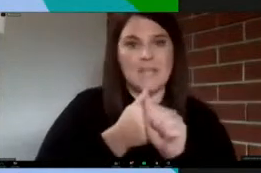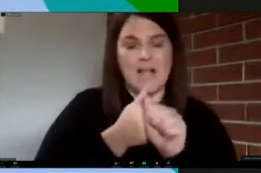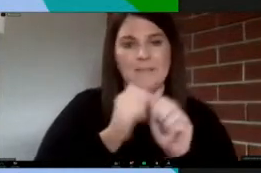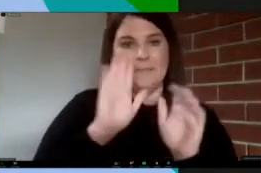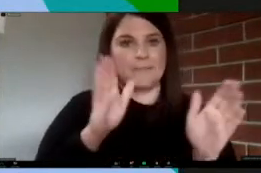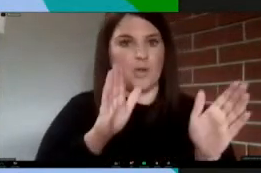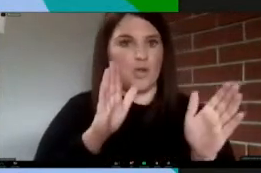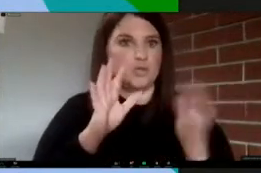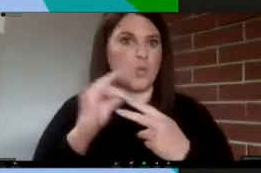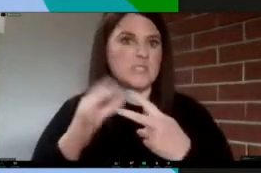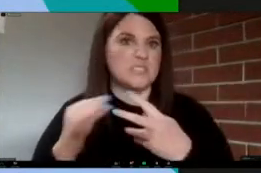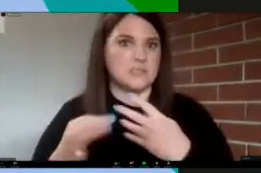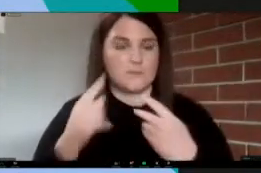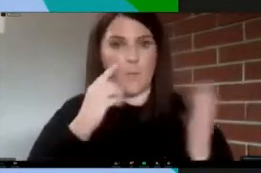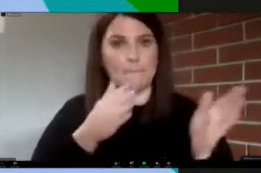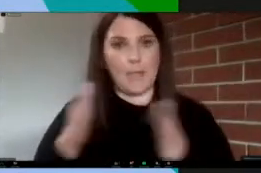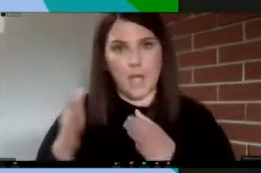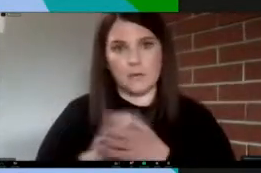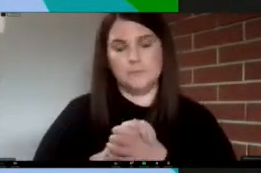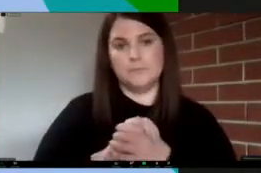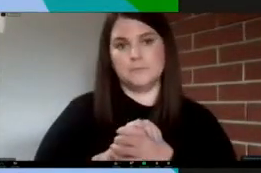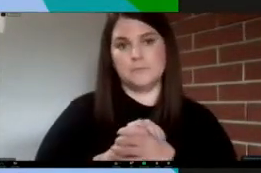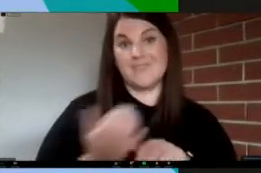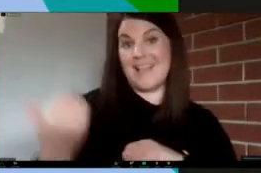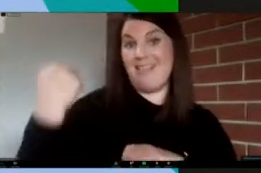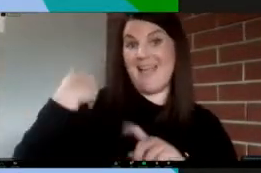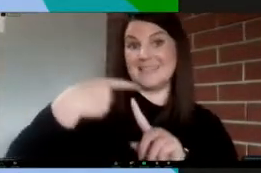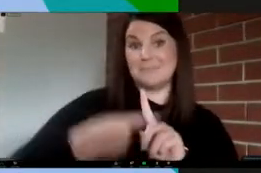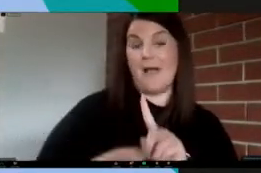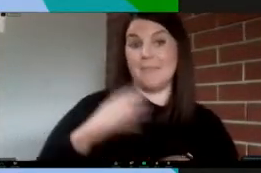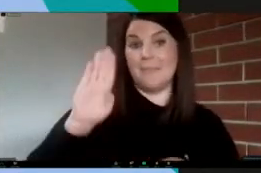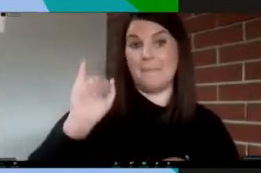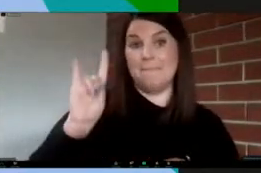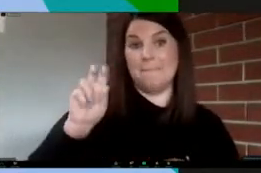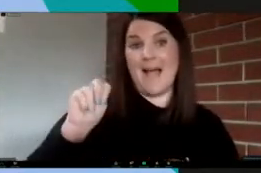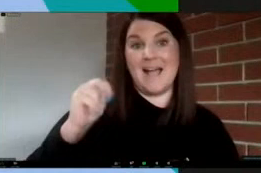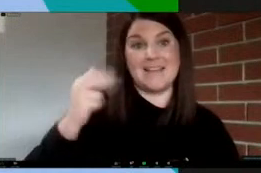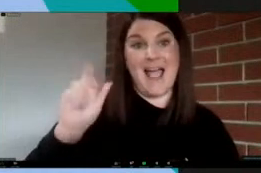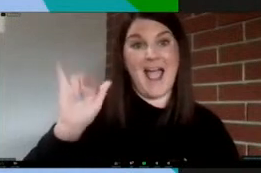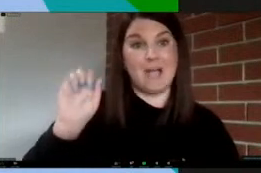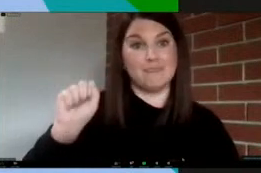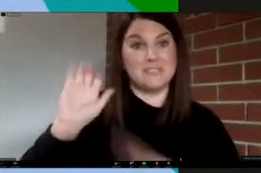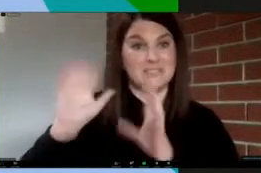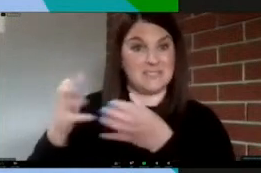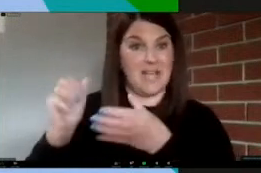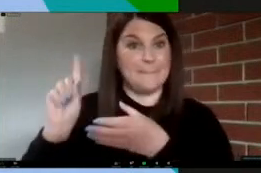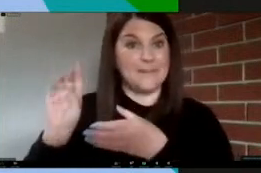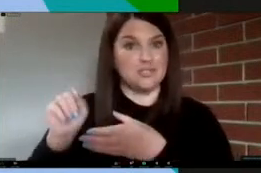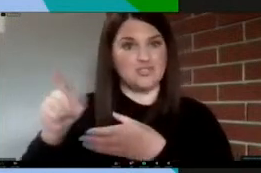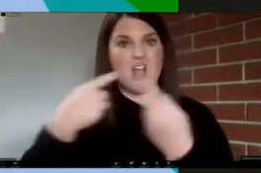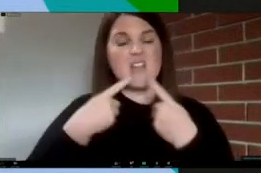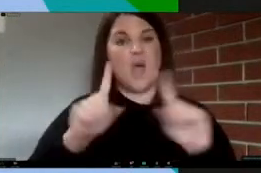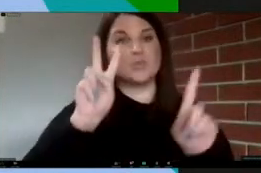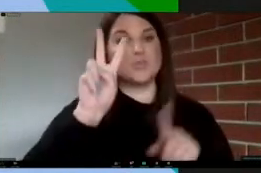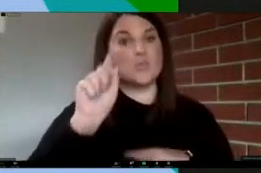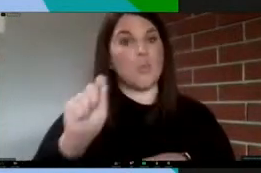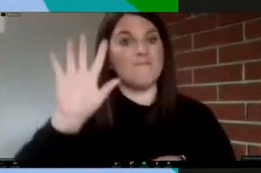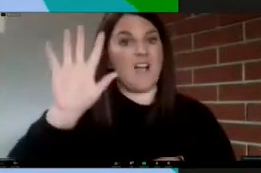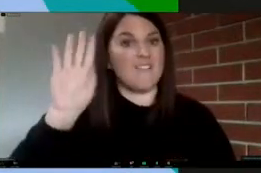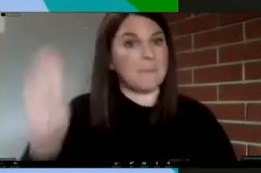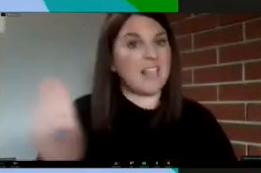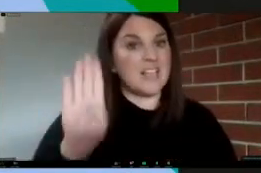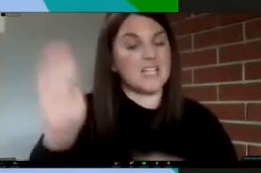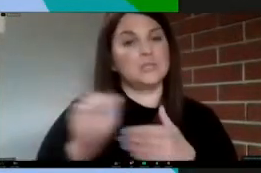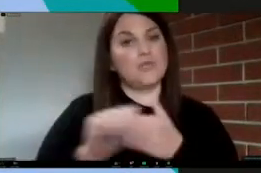choices. Last month, the Biden-Harris administration announced $2.5 billion in block